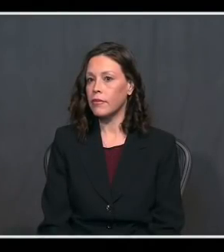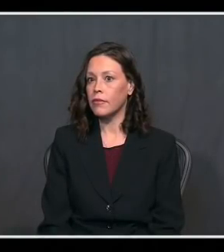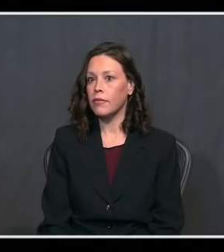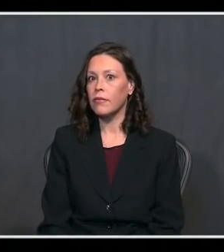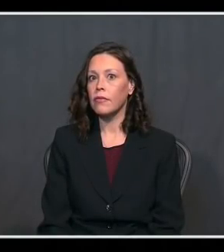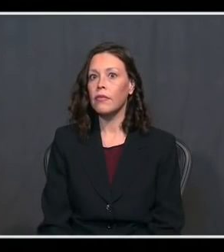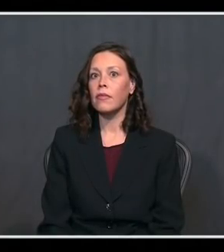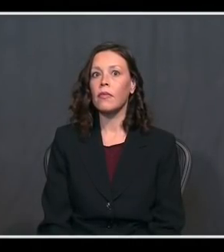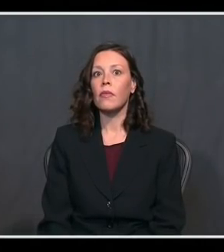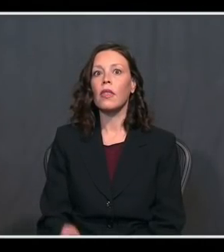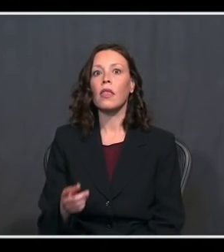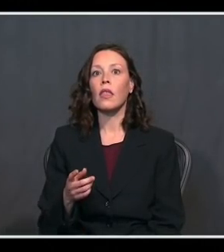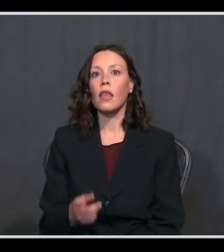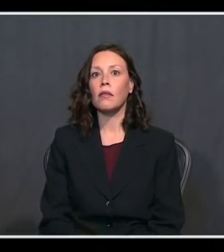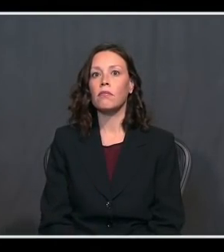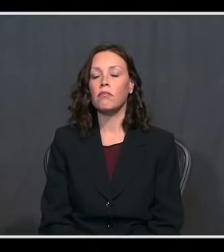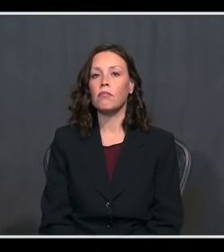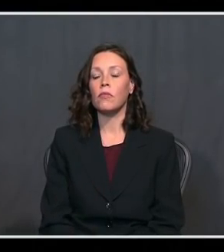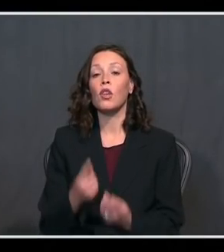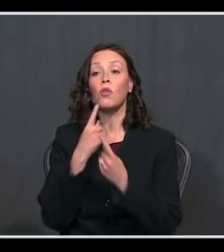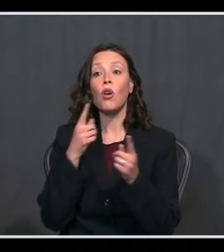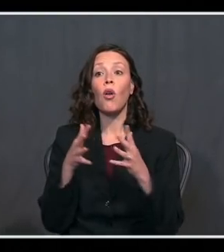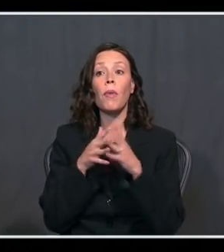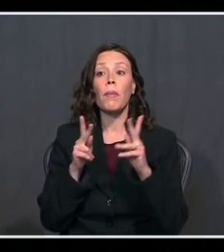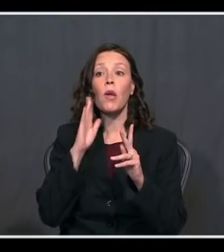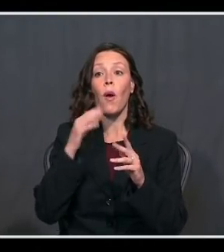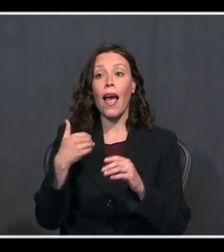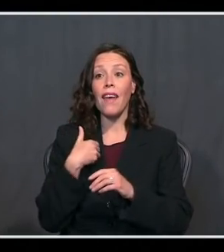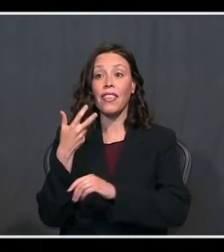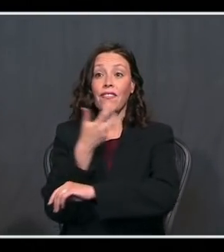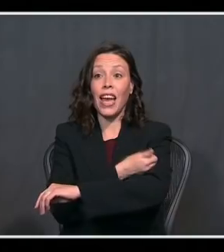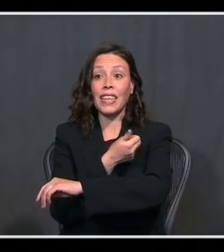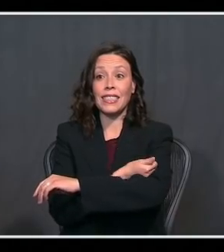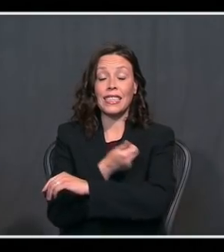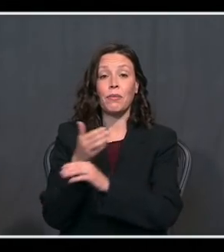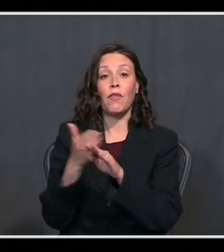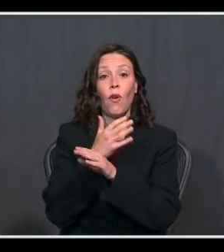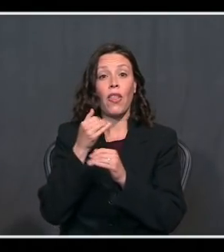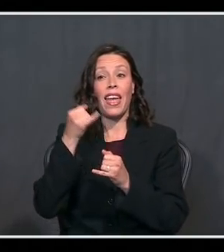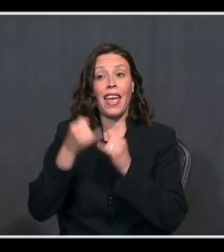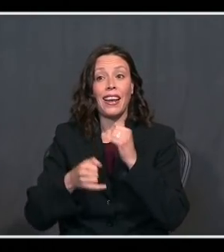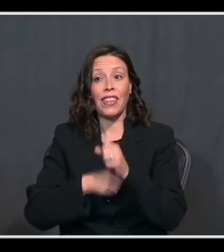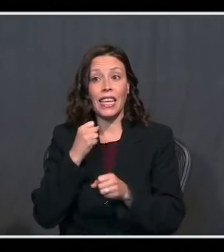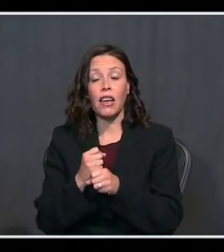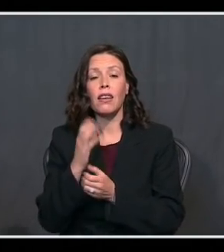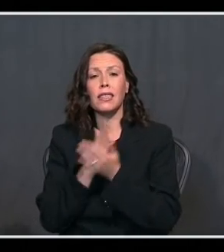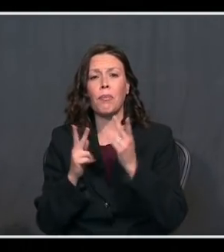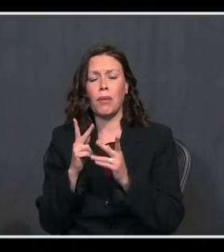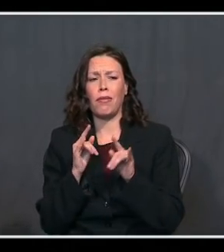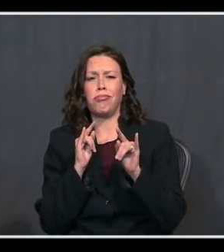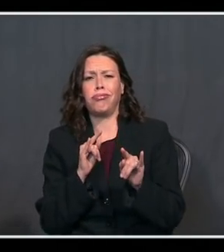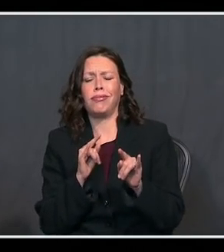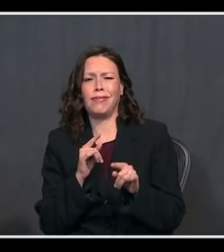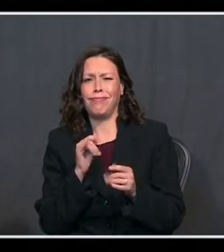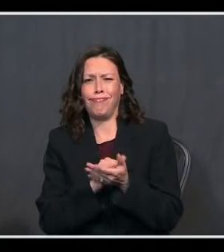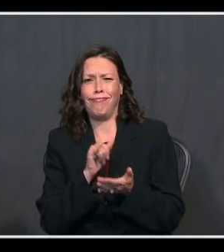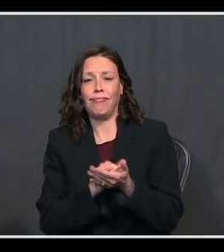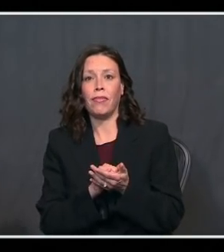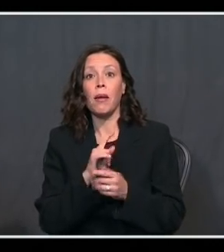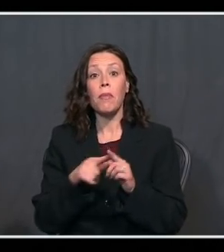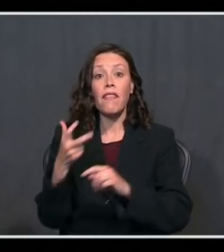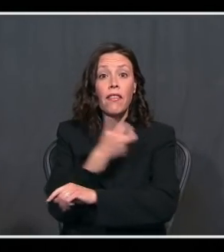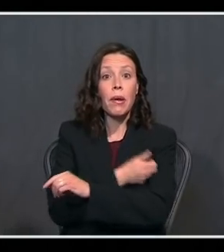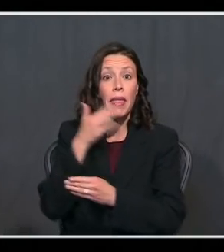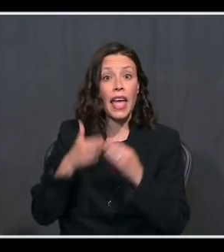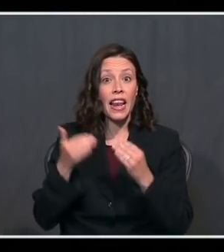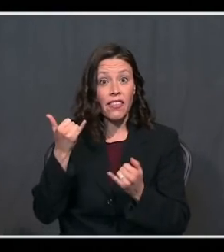You told the American people that we would have a vaccine before the end of the year, and some scoffed at that timetable. The vaccine by the end of